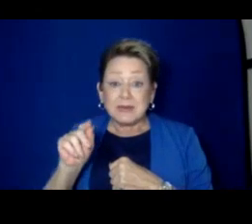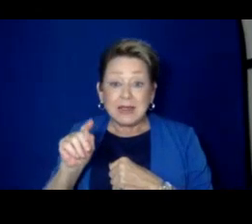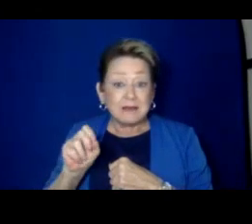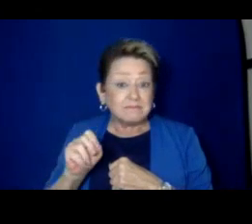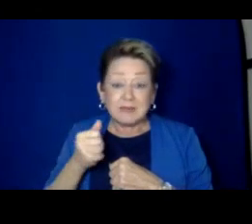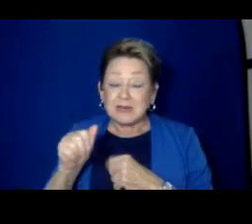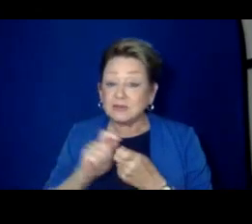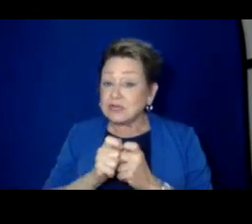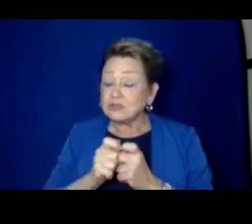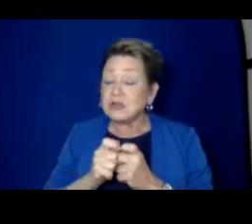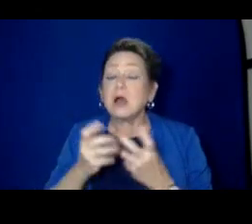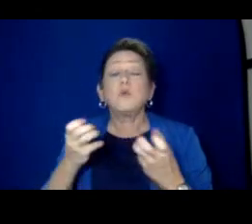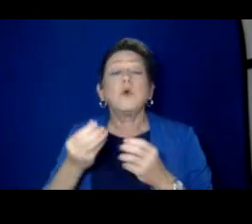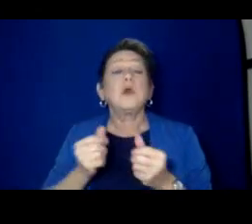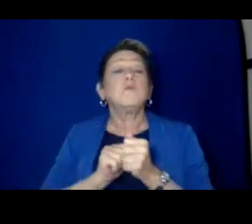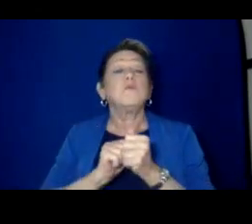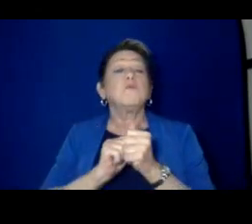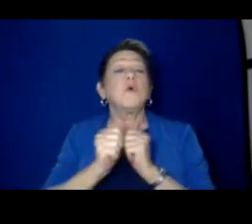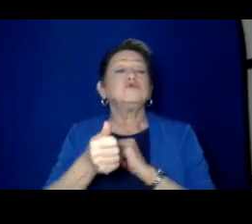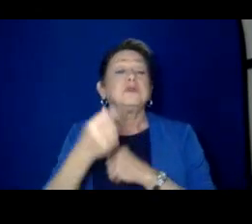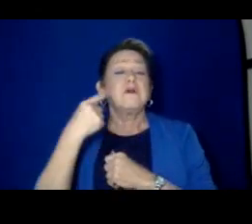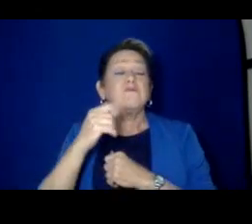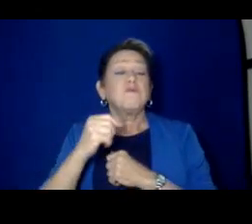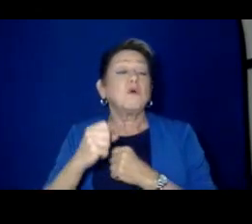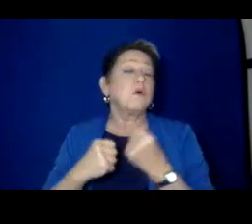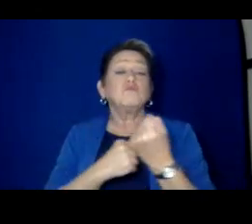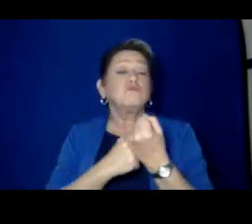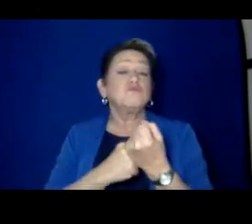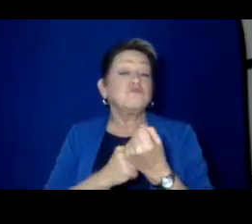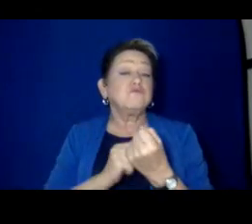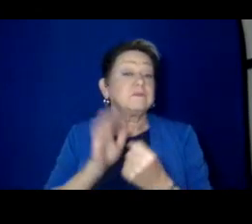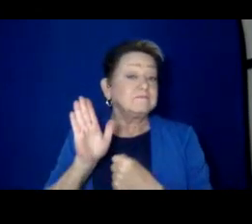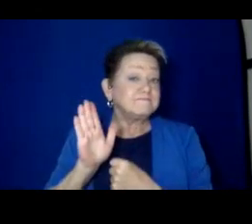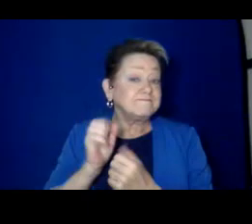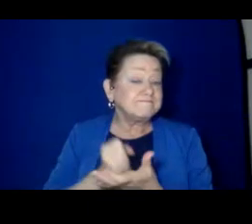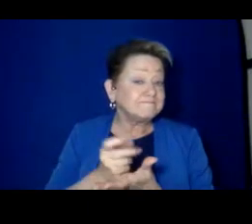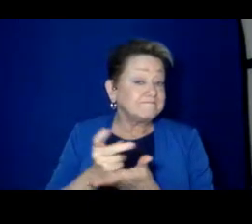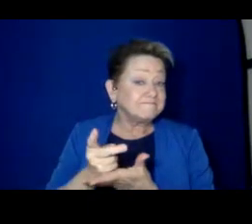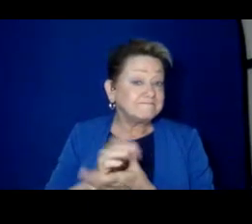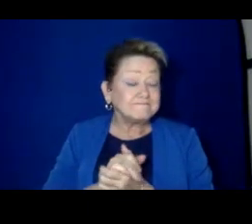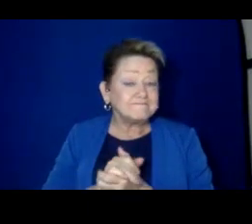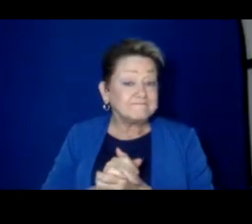revisions, I'd like to entertain a motion to approve these minutes.